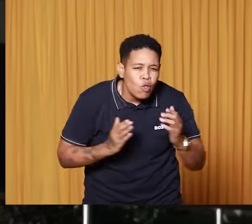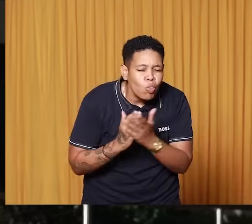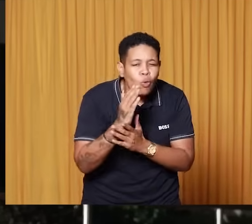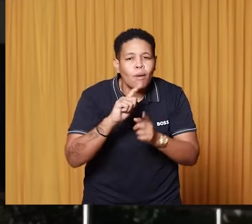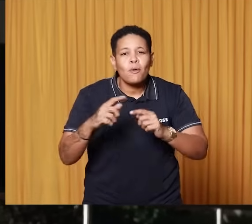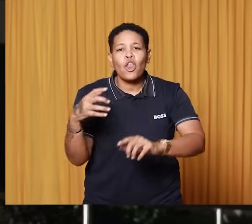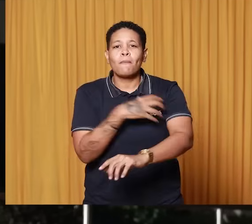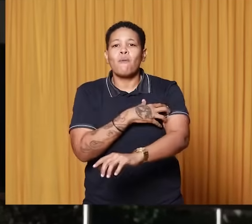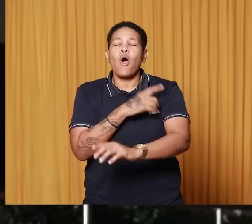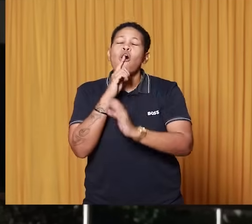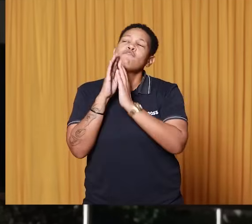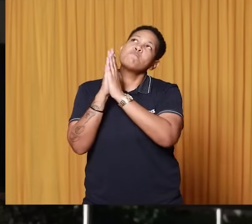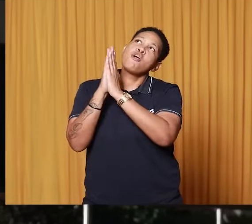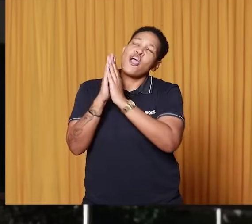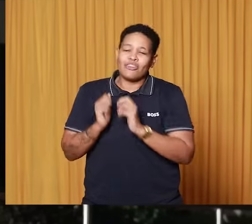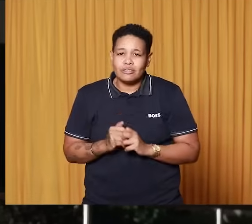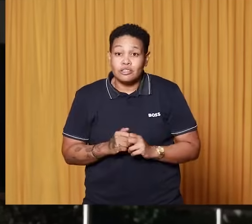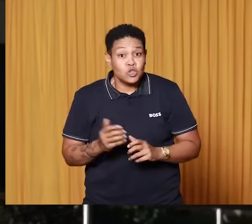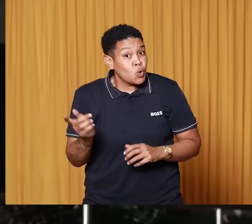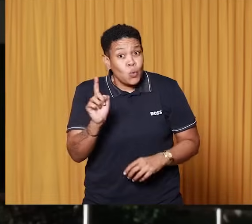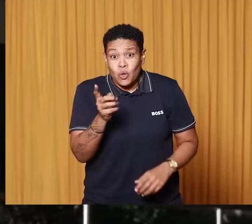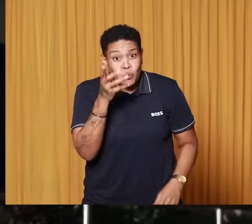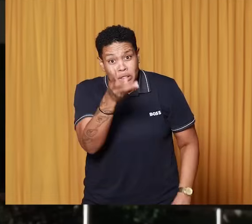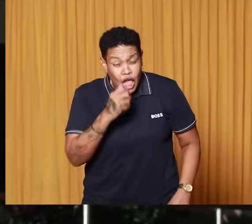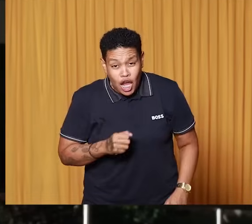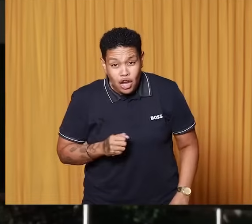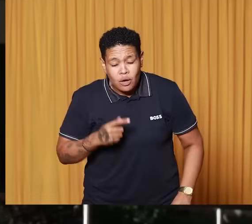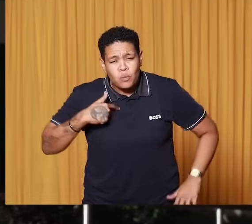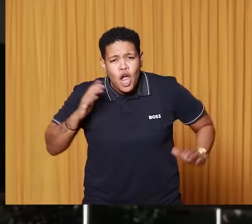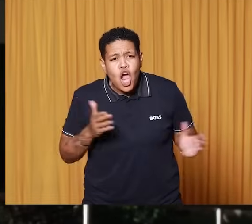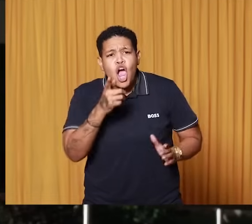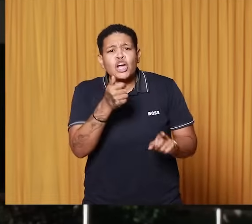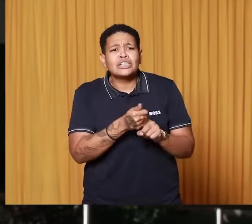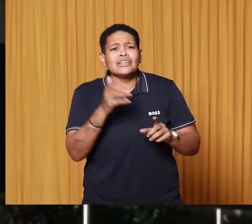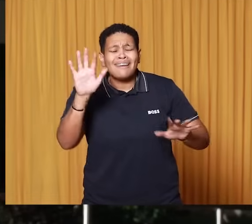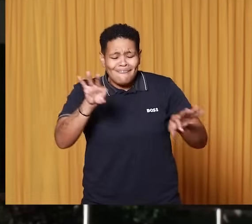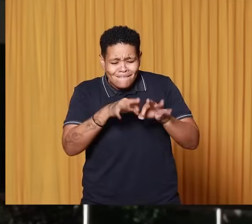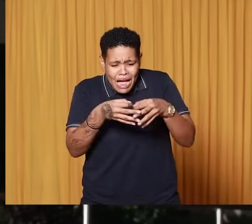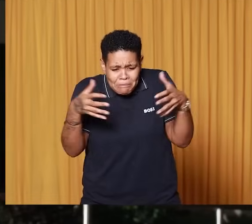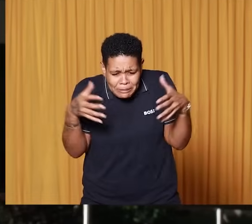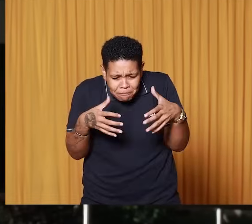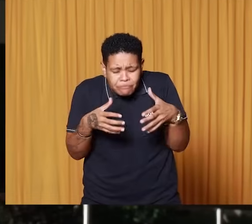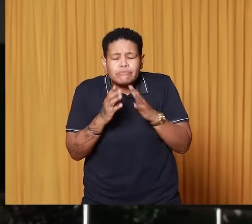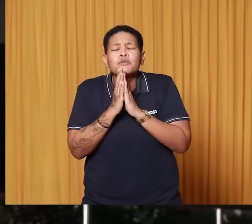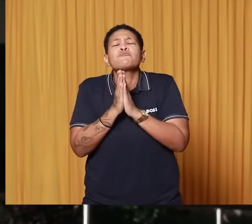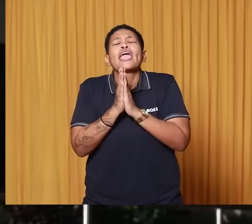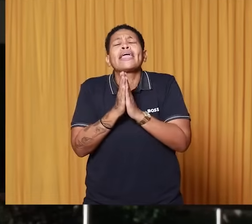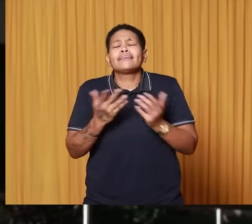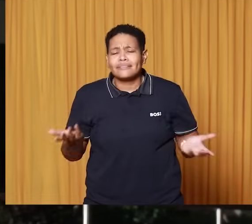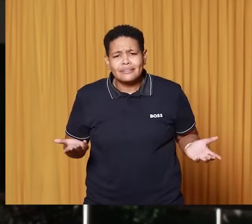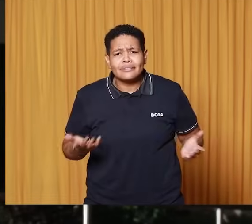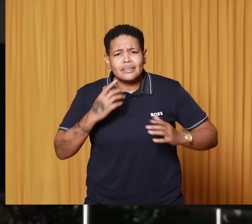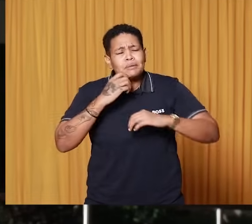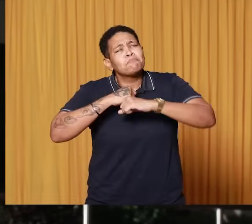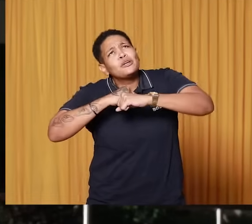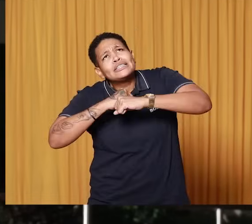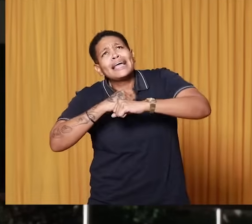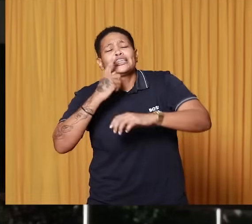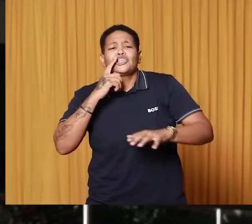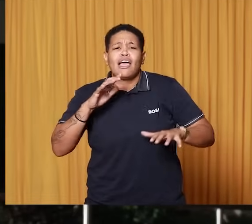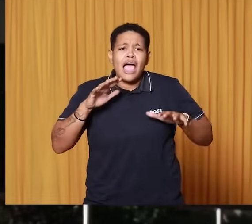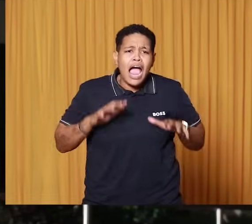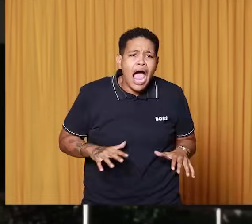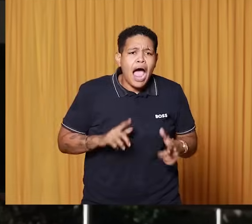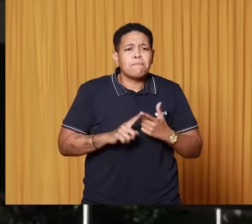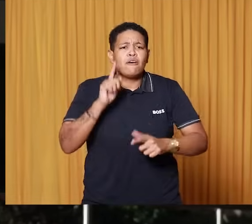of prayer. So, wherever you are, I encourage you to gather your family and pray for protection, for